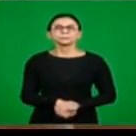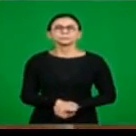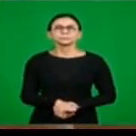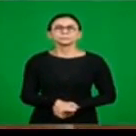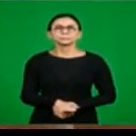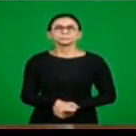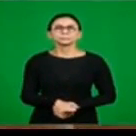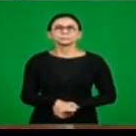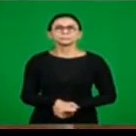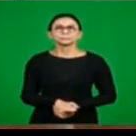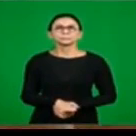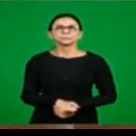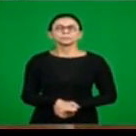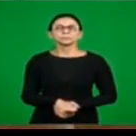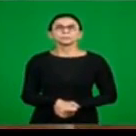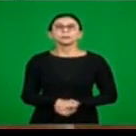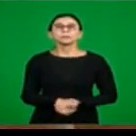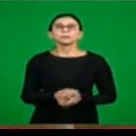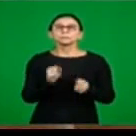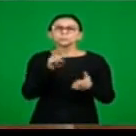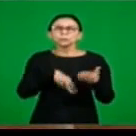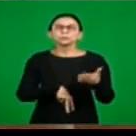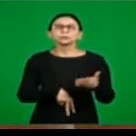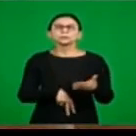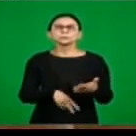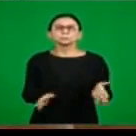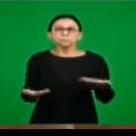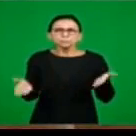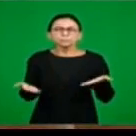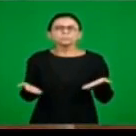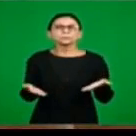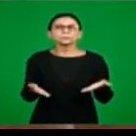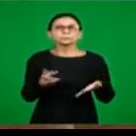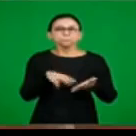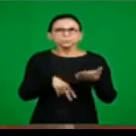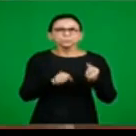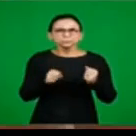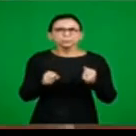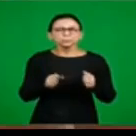I'm gonna ask a brother to read a little louder.